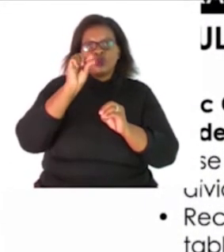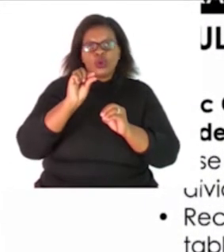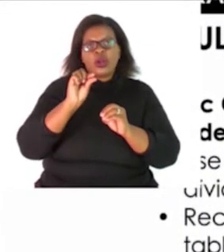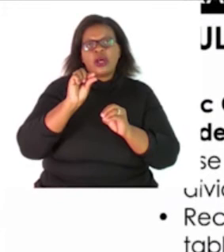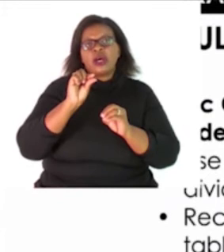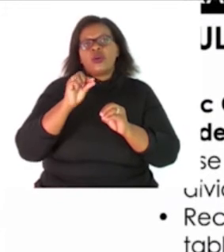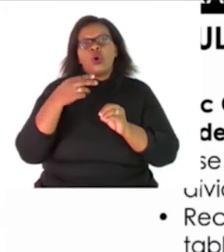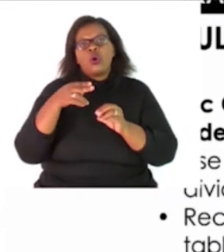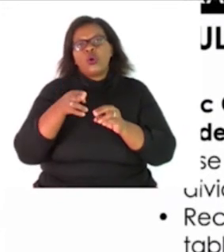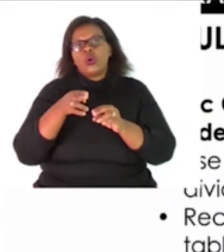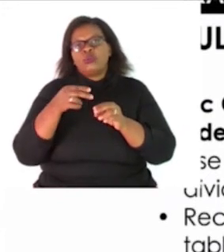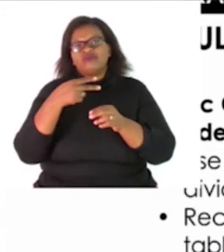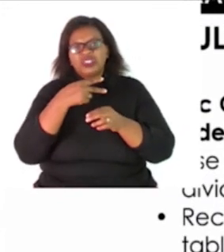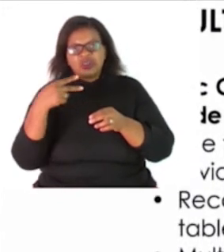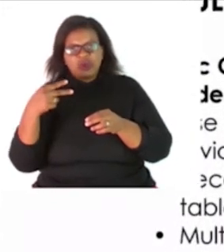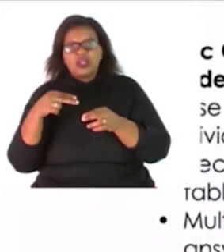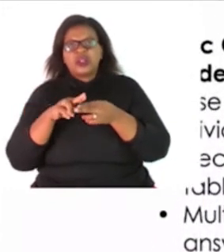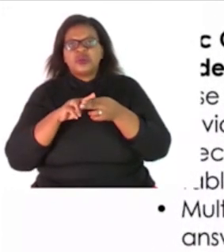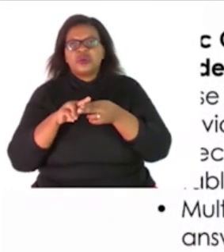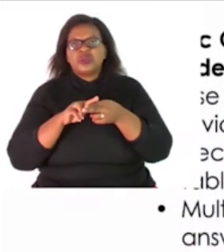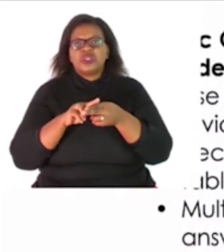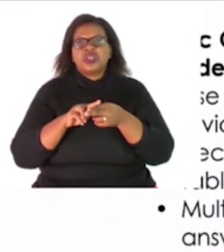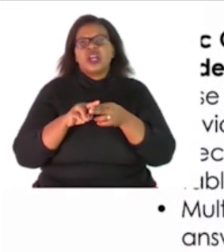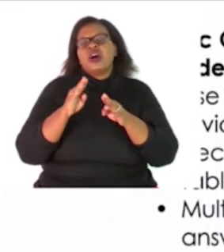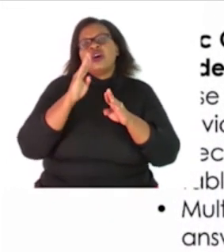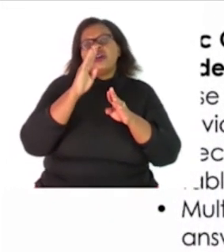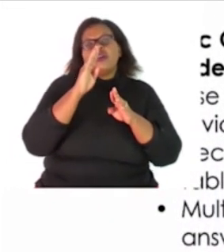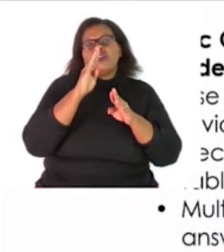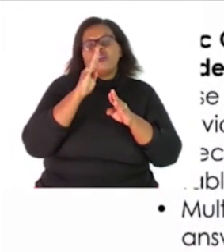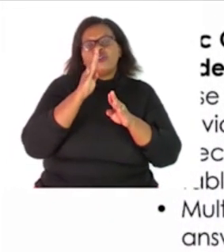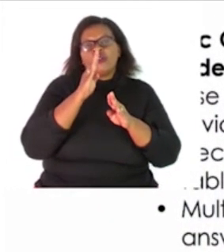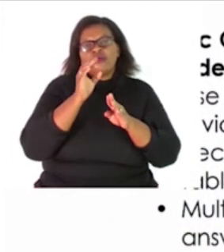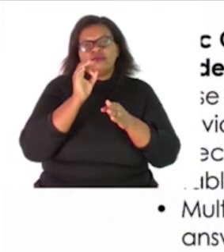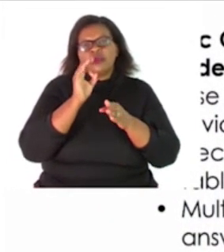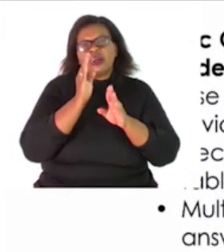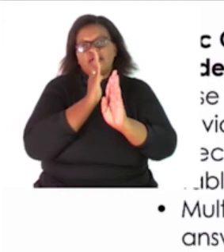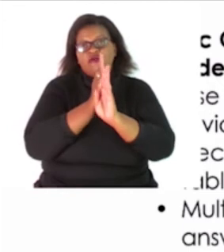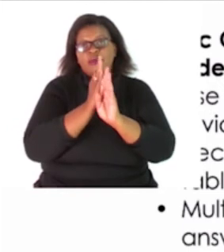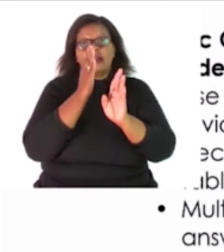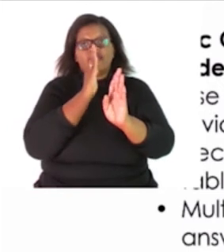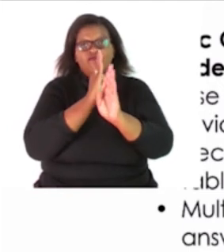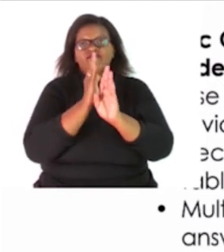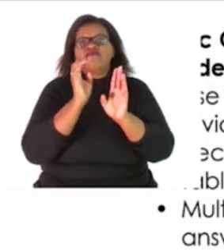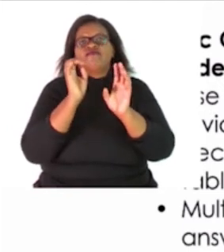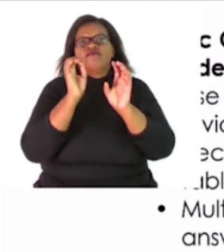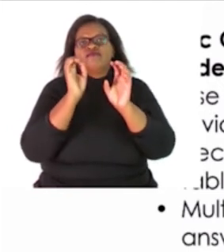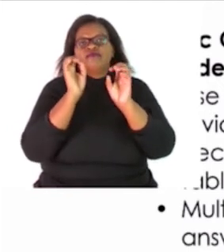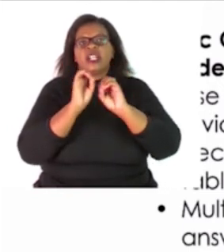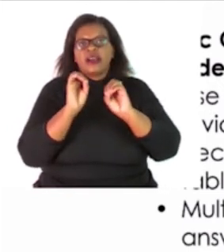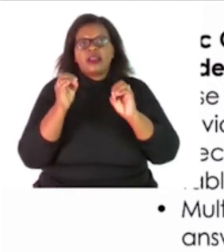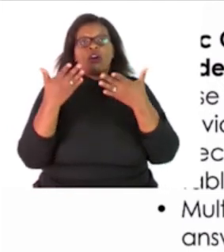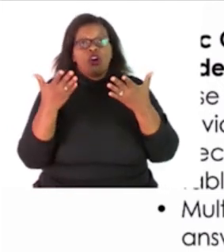10,000 using any formal or informal paper and pencil method. Number